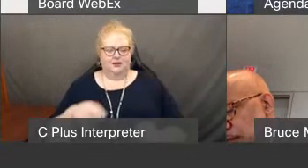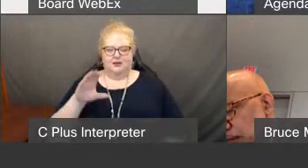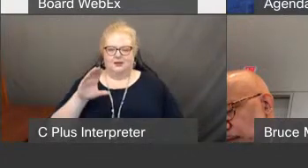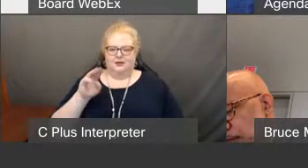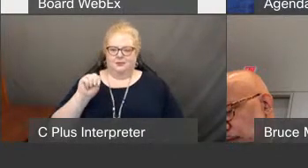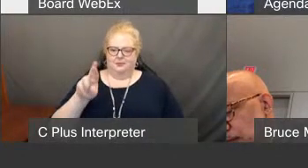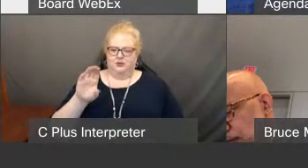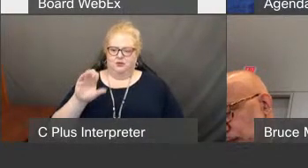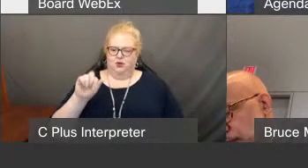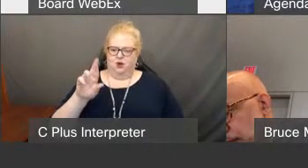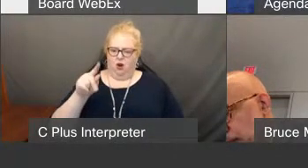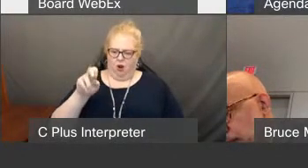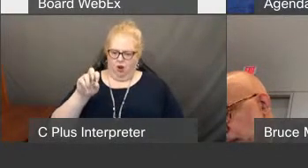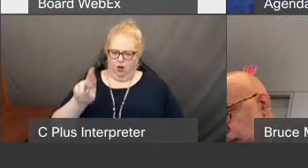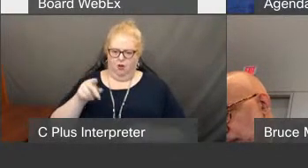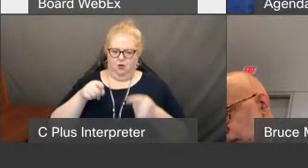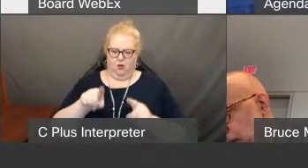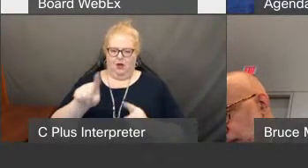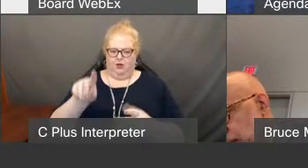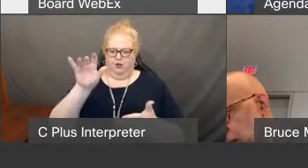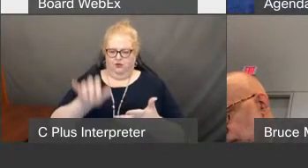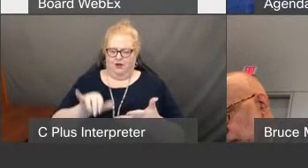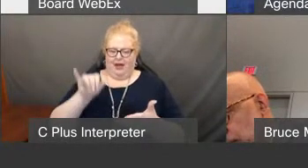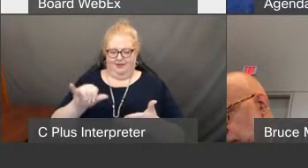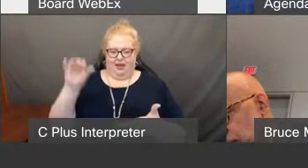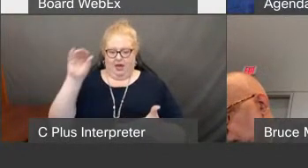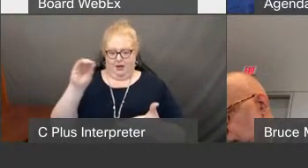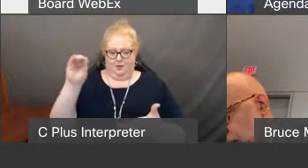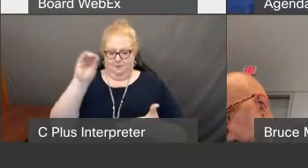while you're putting together that opinion, can you also